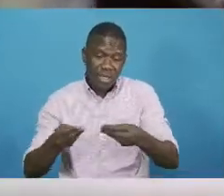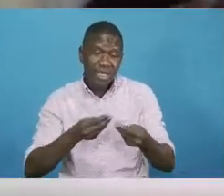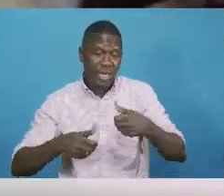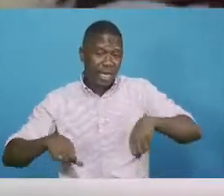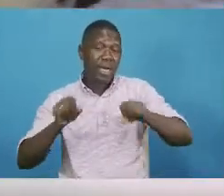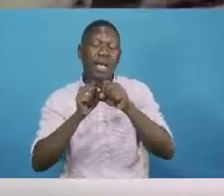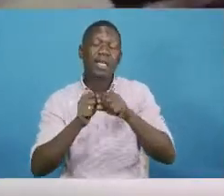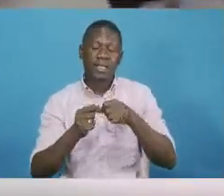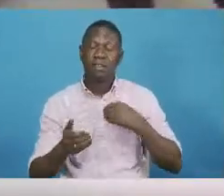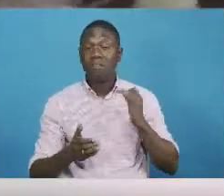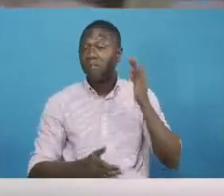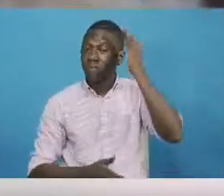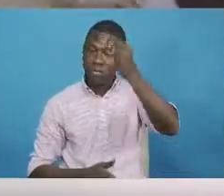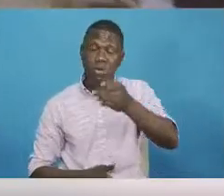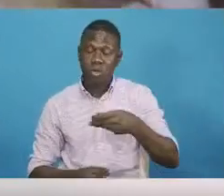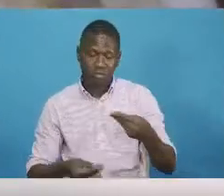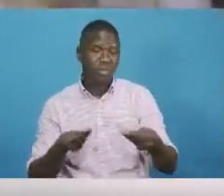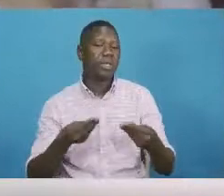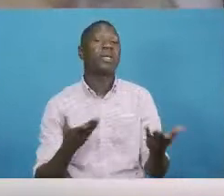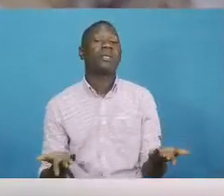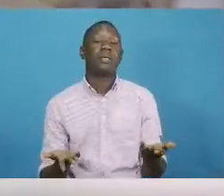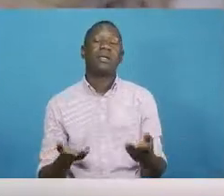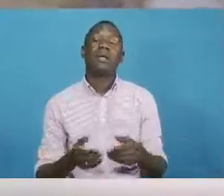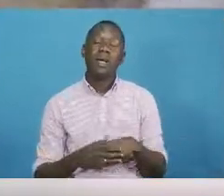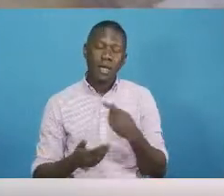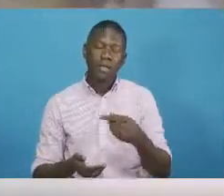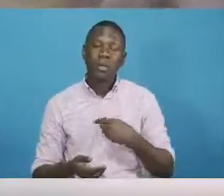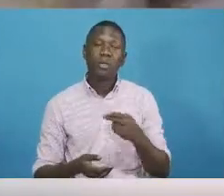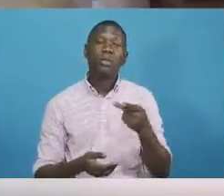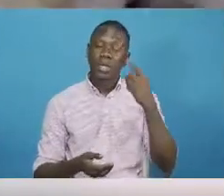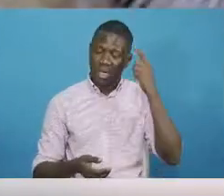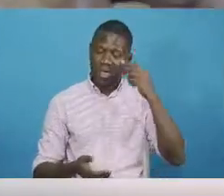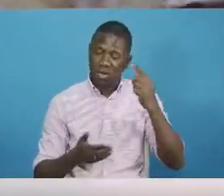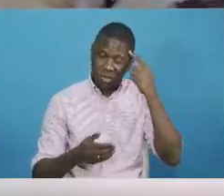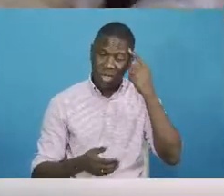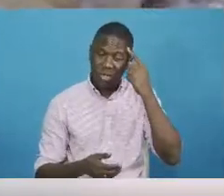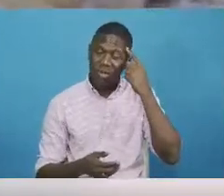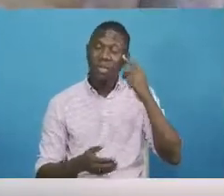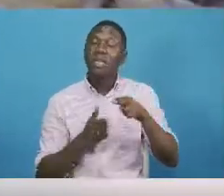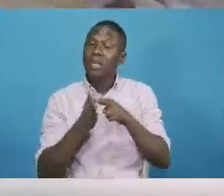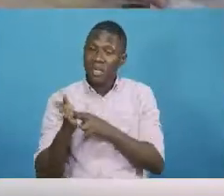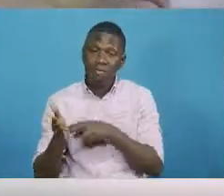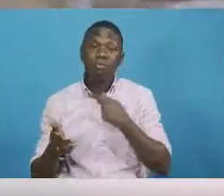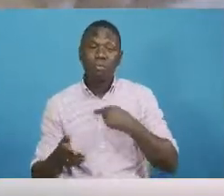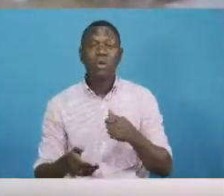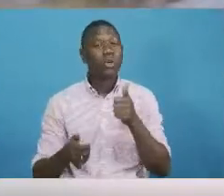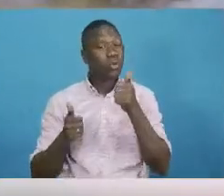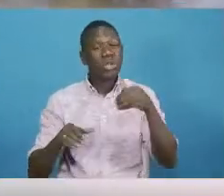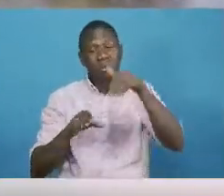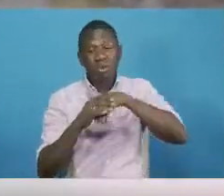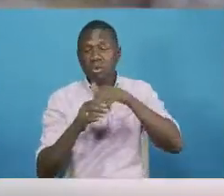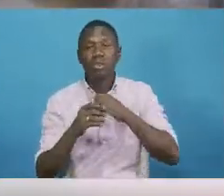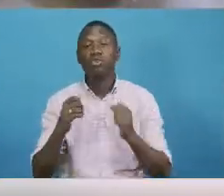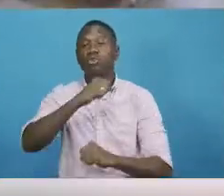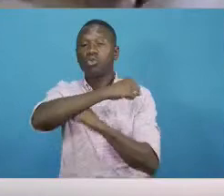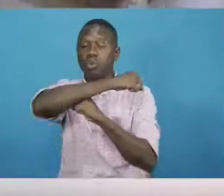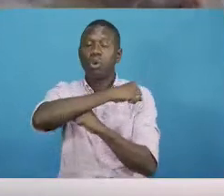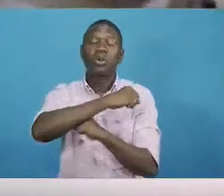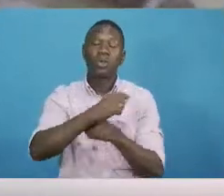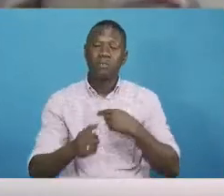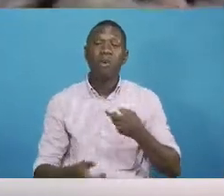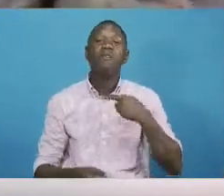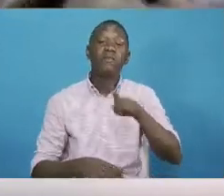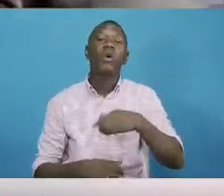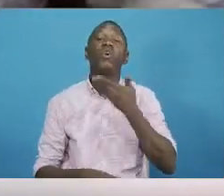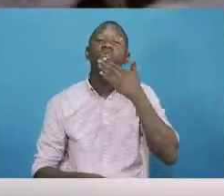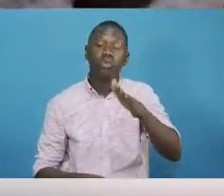According to the United Nations, UN, it has been acknowledged that there is a need for inclusive support mechanisms to ensure youth continue to amplify